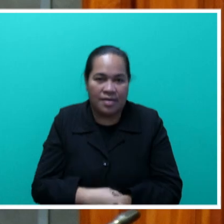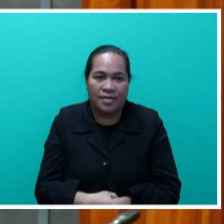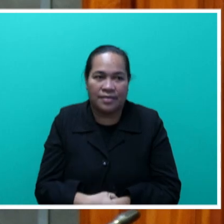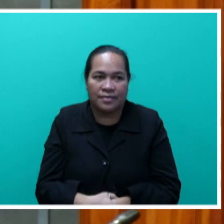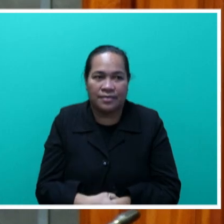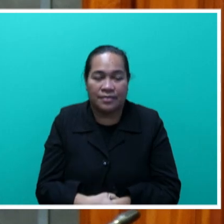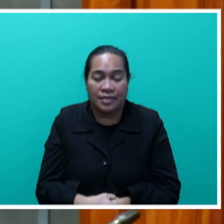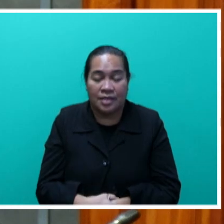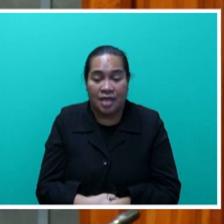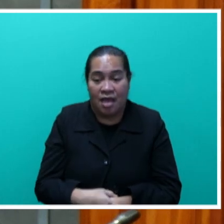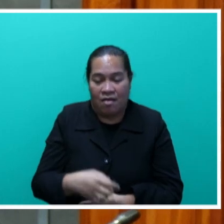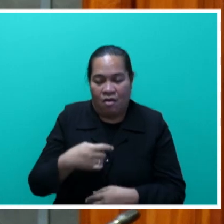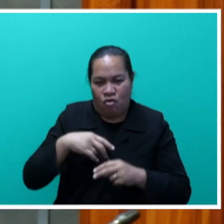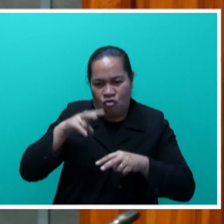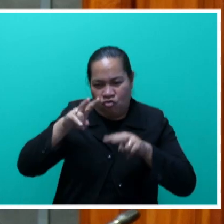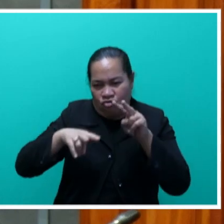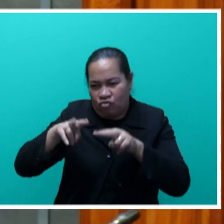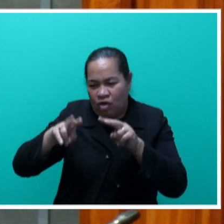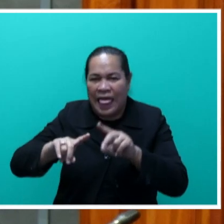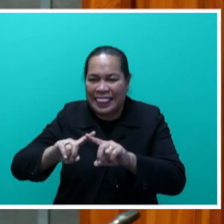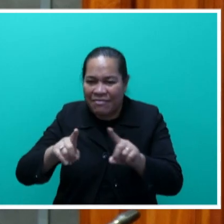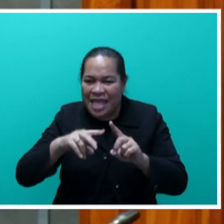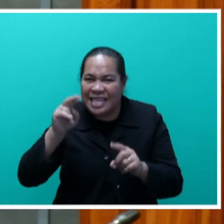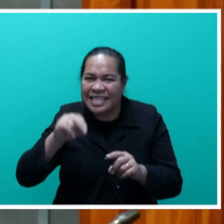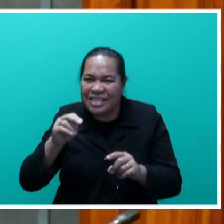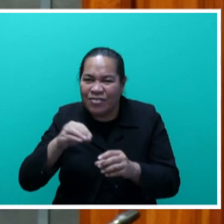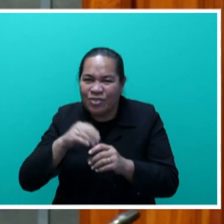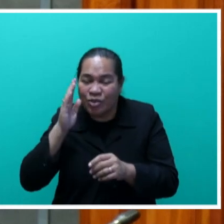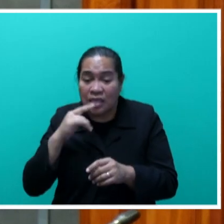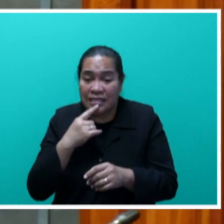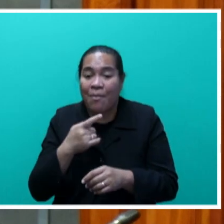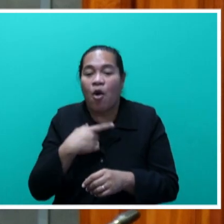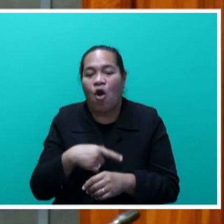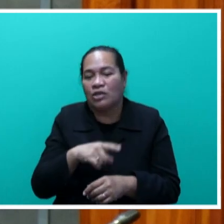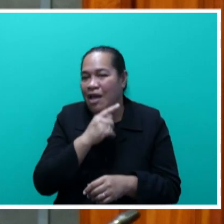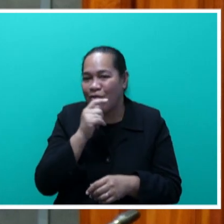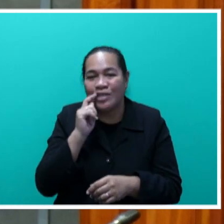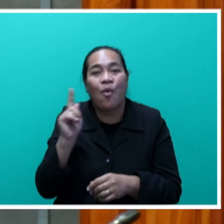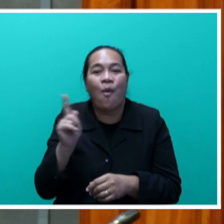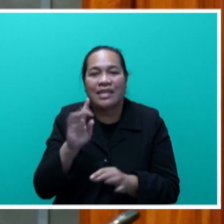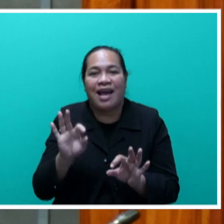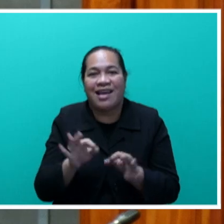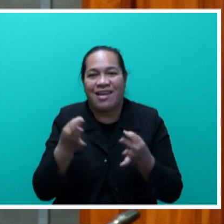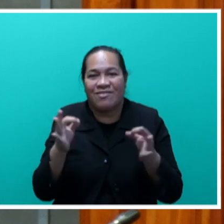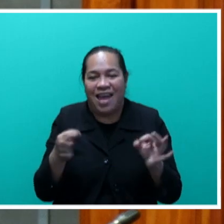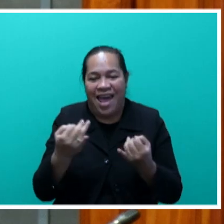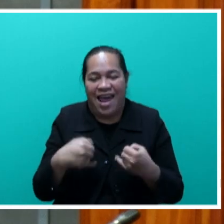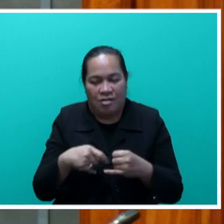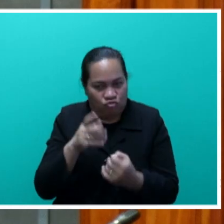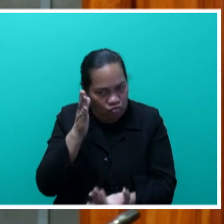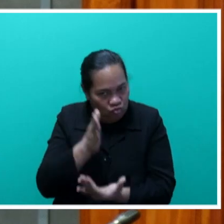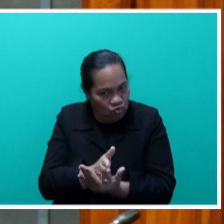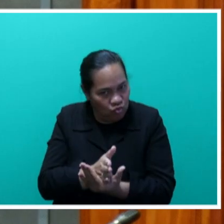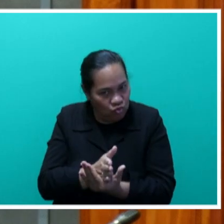look at the various needs of the school. The saying that Taveuni is the garden island of Fiji is definitely true, with